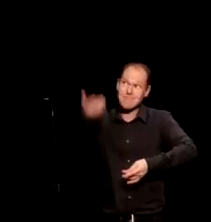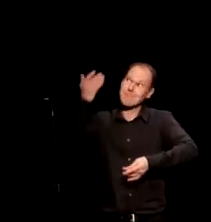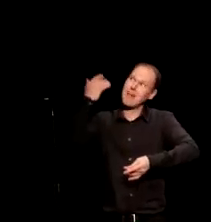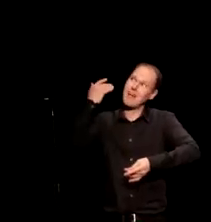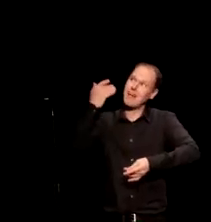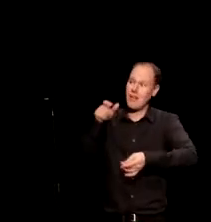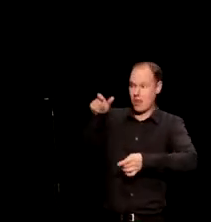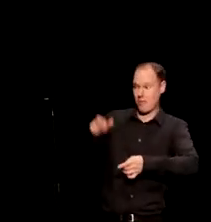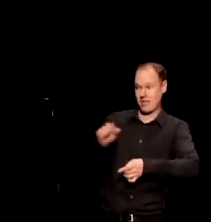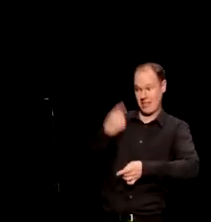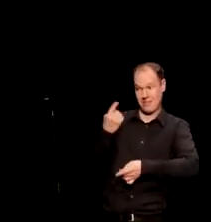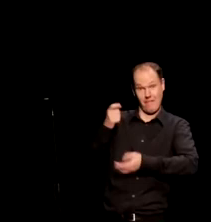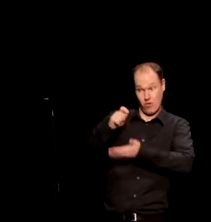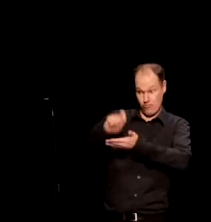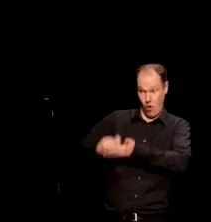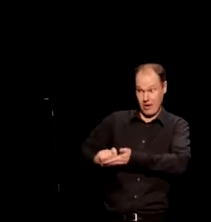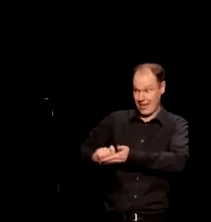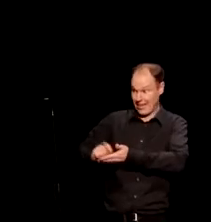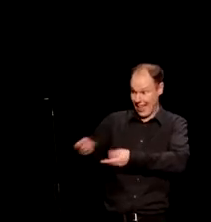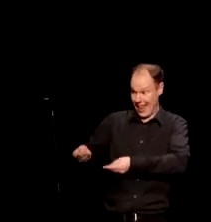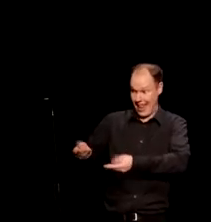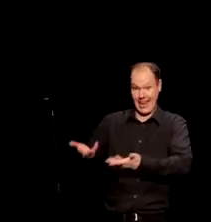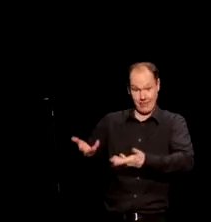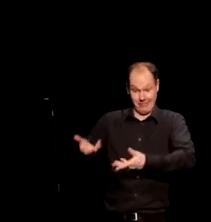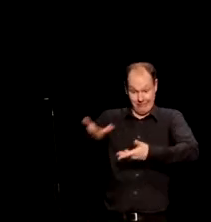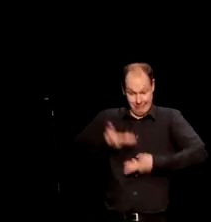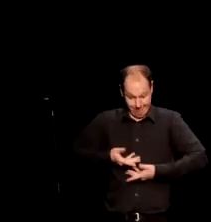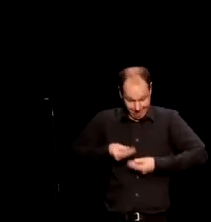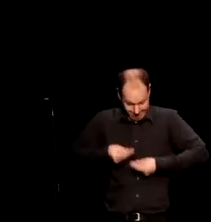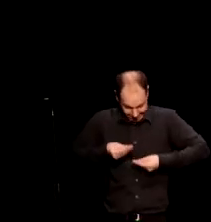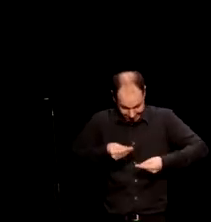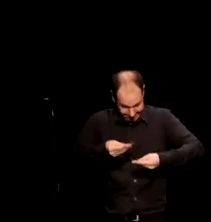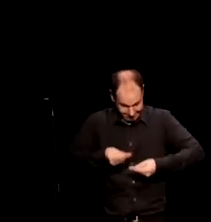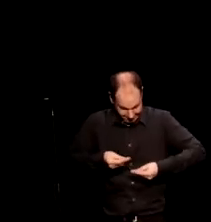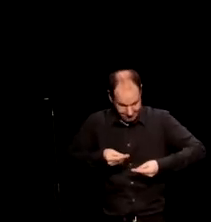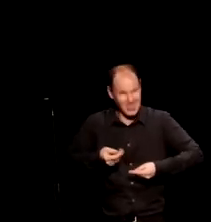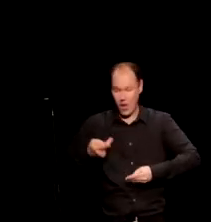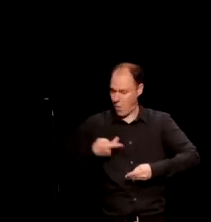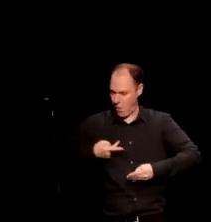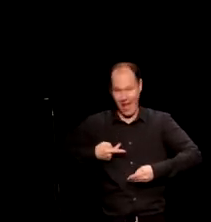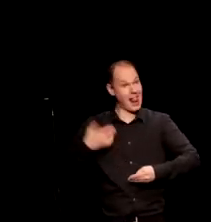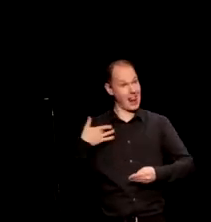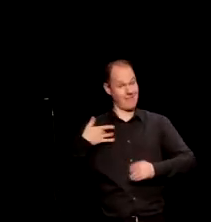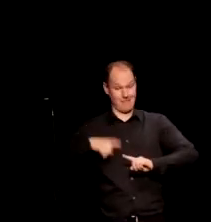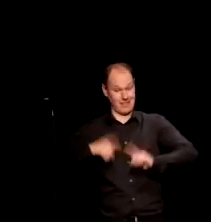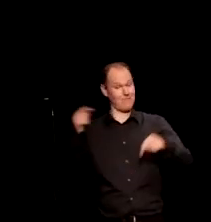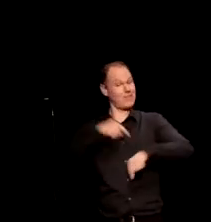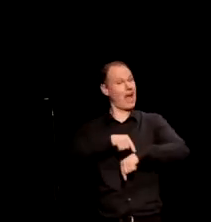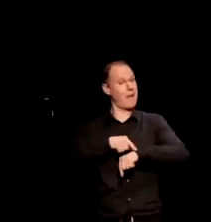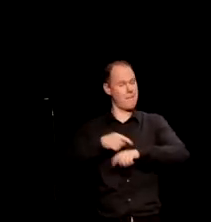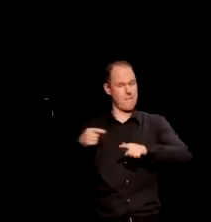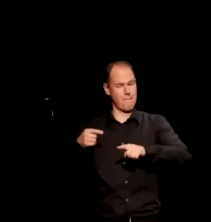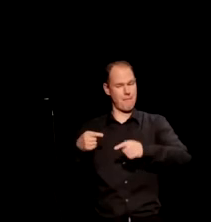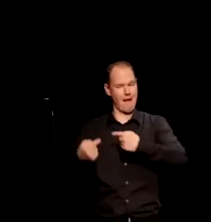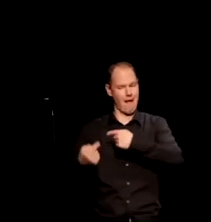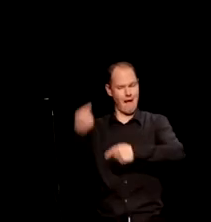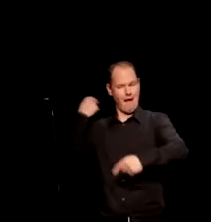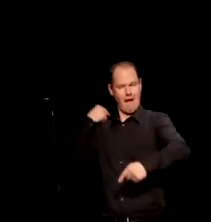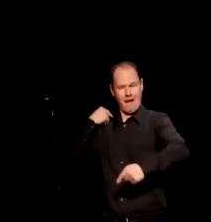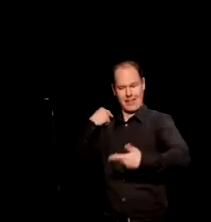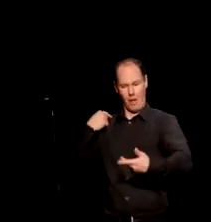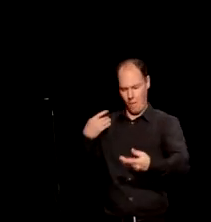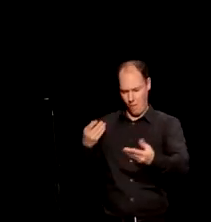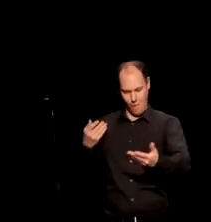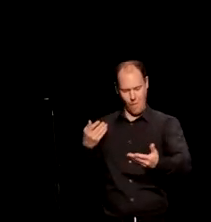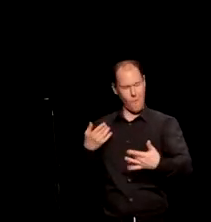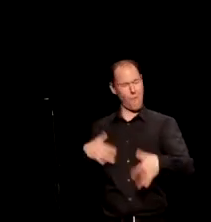person who wrote it, and we weren't on the planet at the same time. There's something really magical about